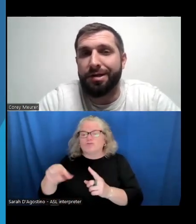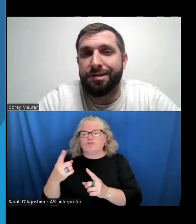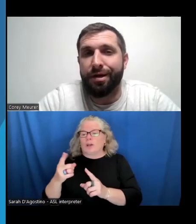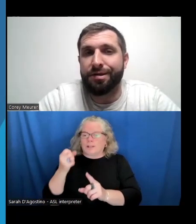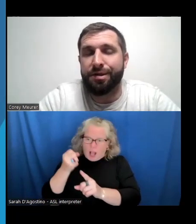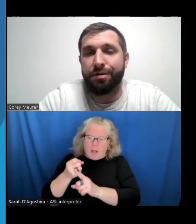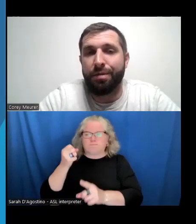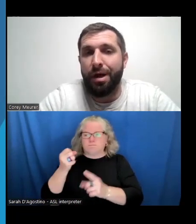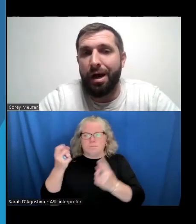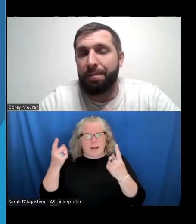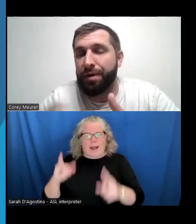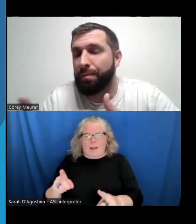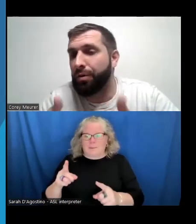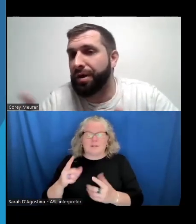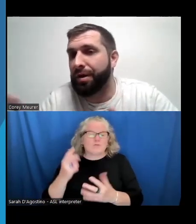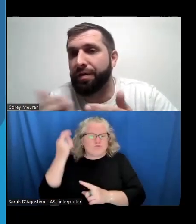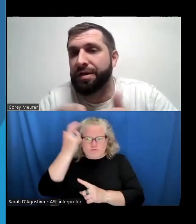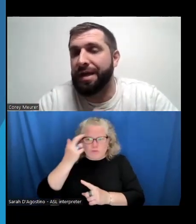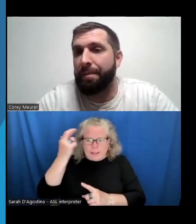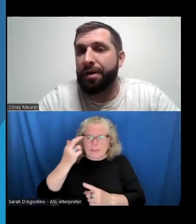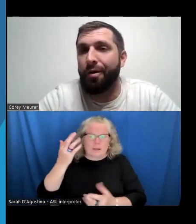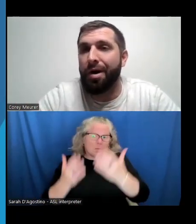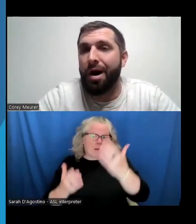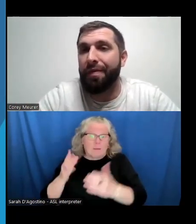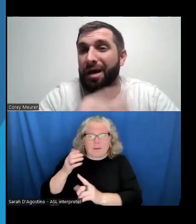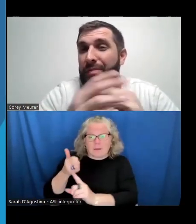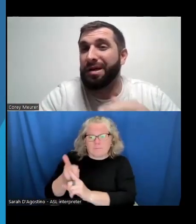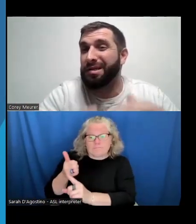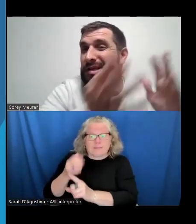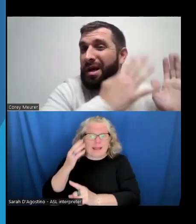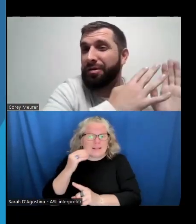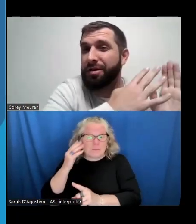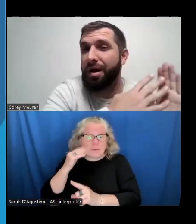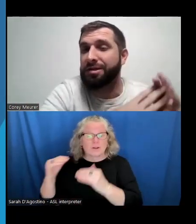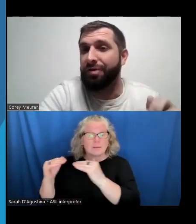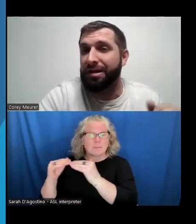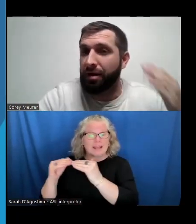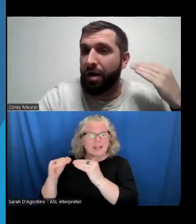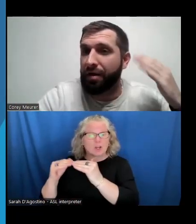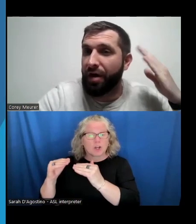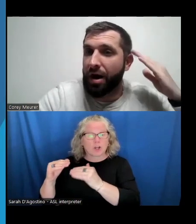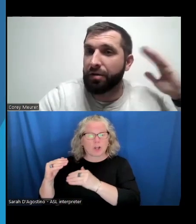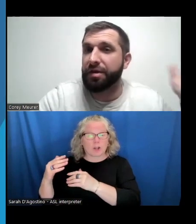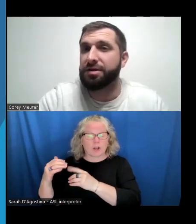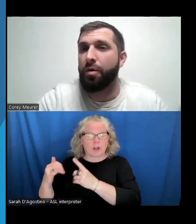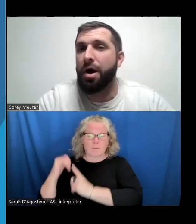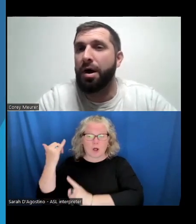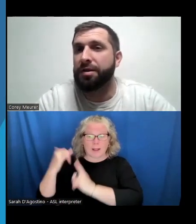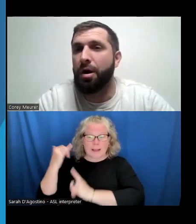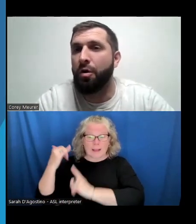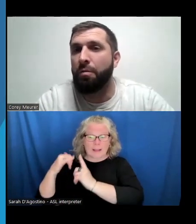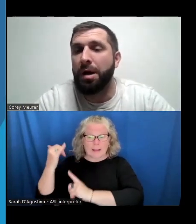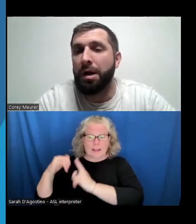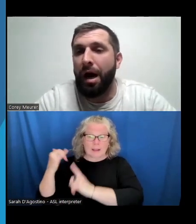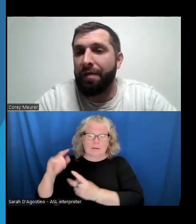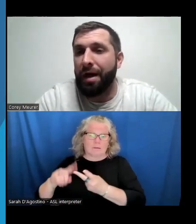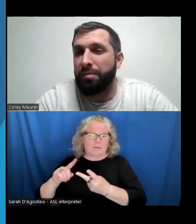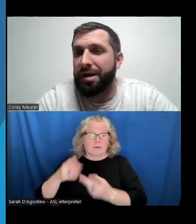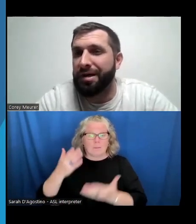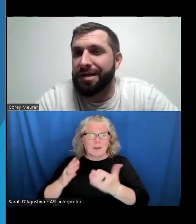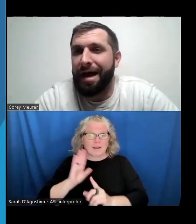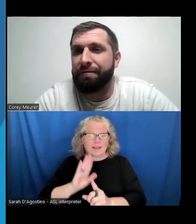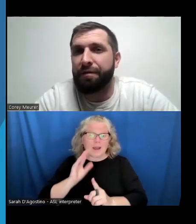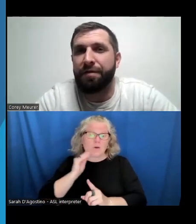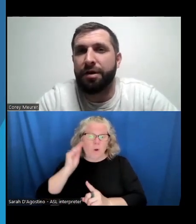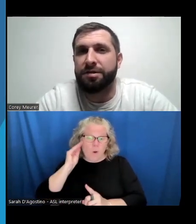be because there's some peer bullying or things happening going on. That could be because there's a lot of stress and a lot of things going on at the home. That